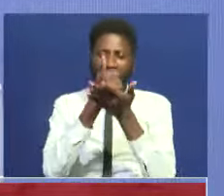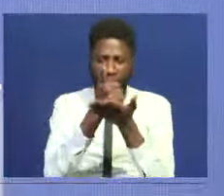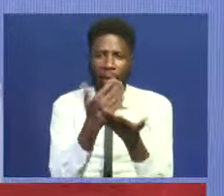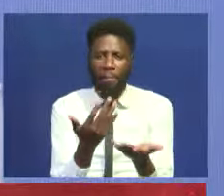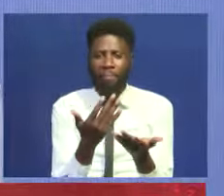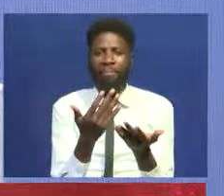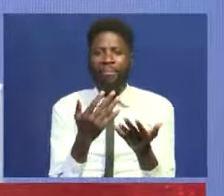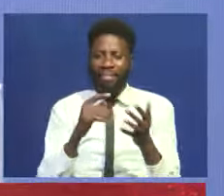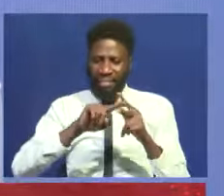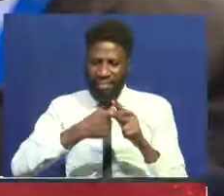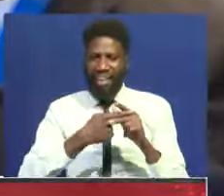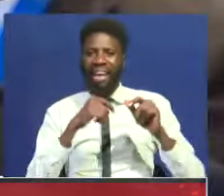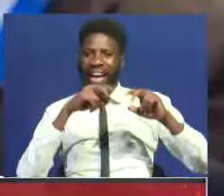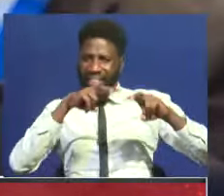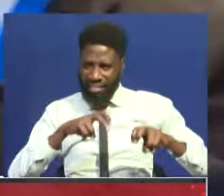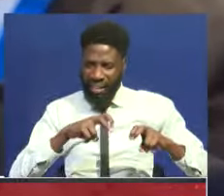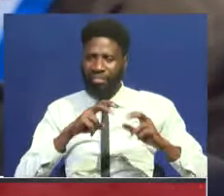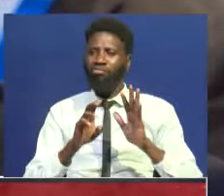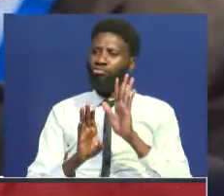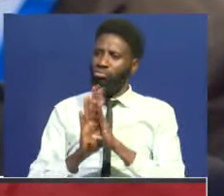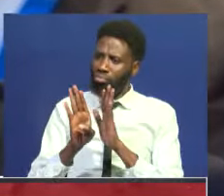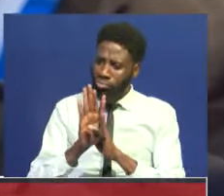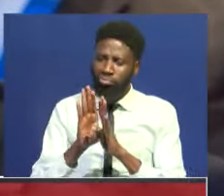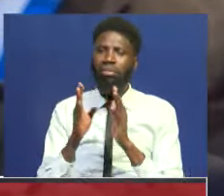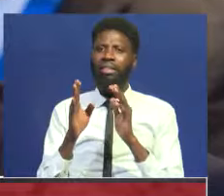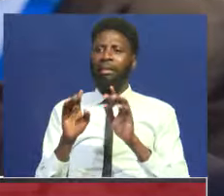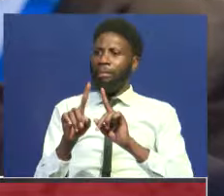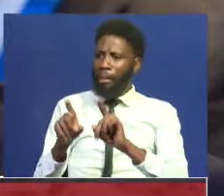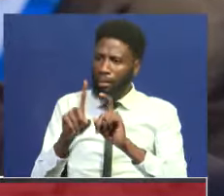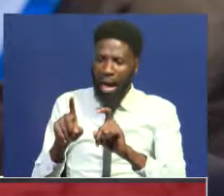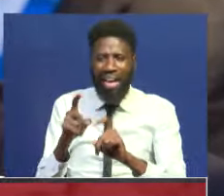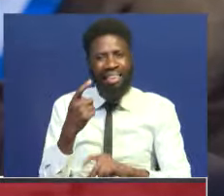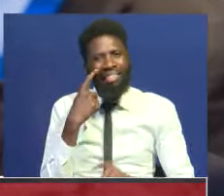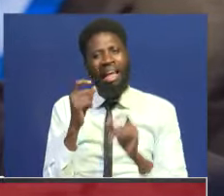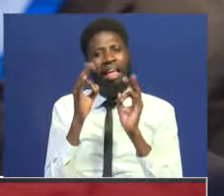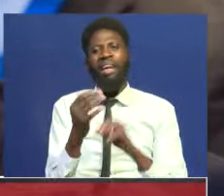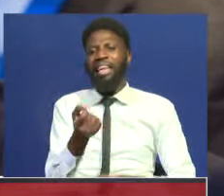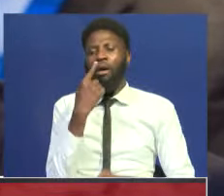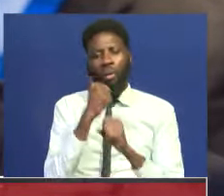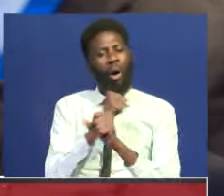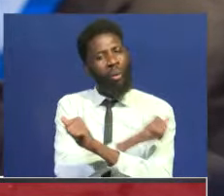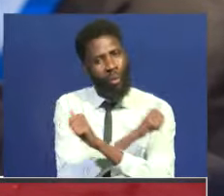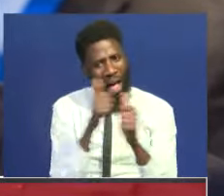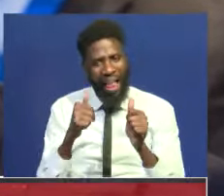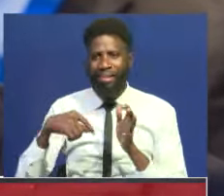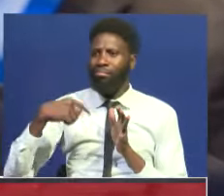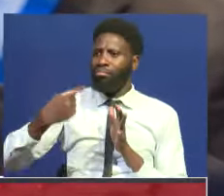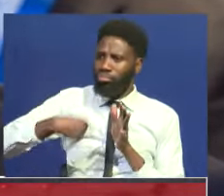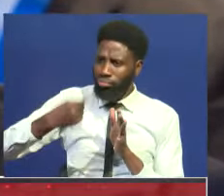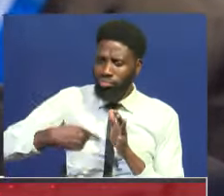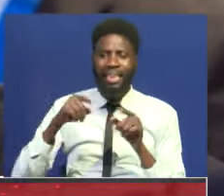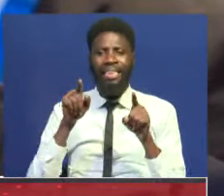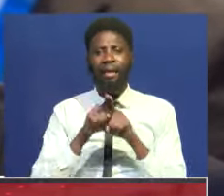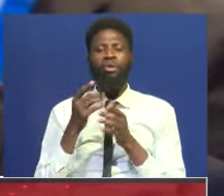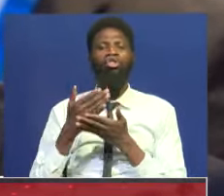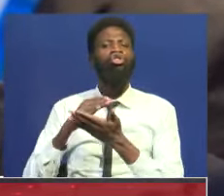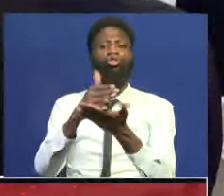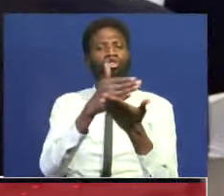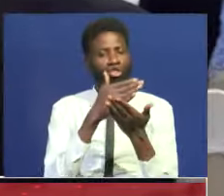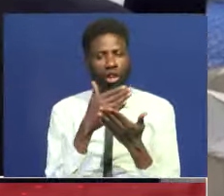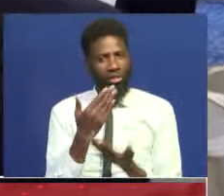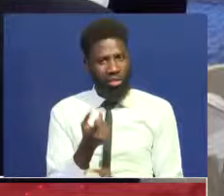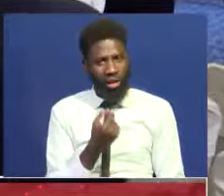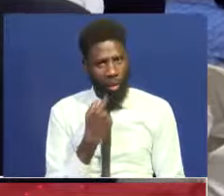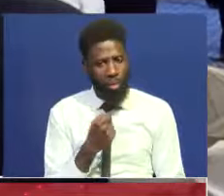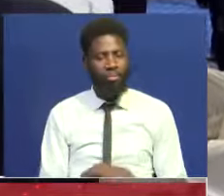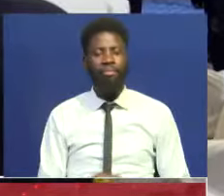from research and development to clinical trials, local production, as well as efficient distribution and delivery.